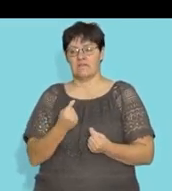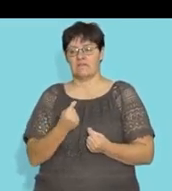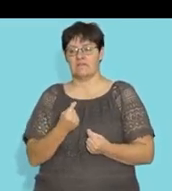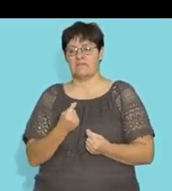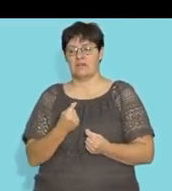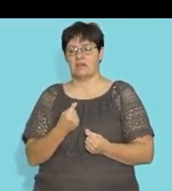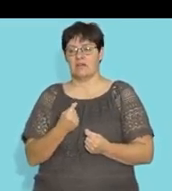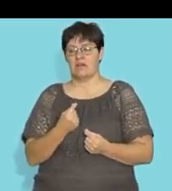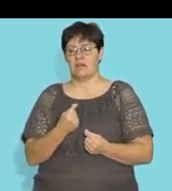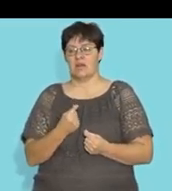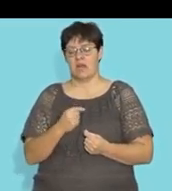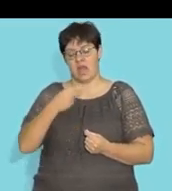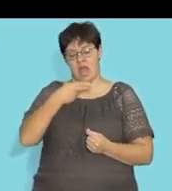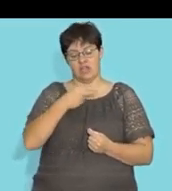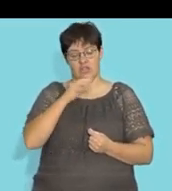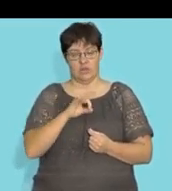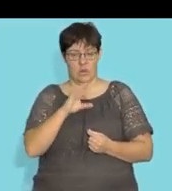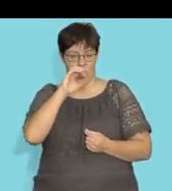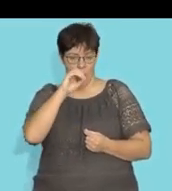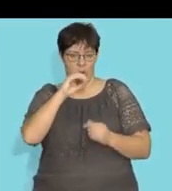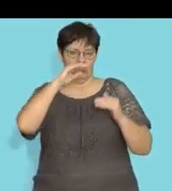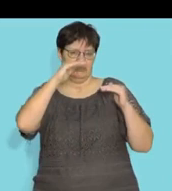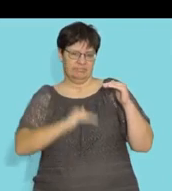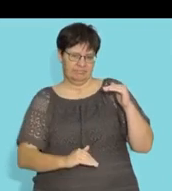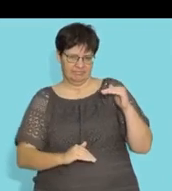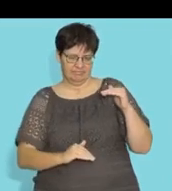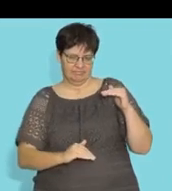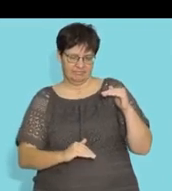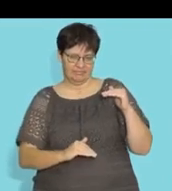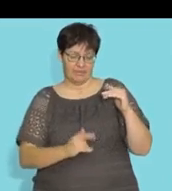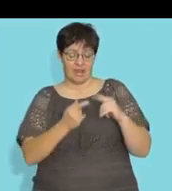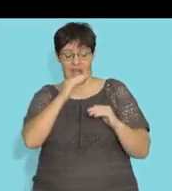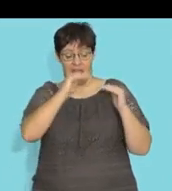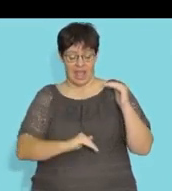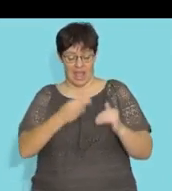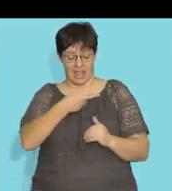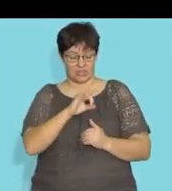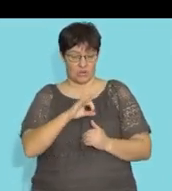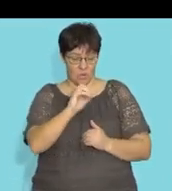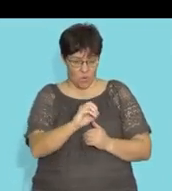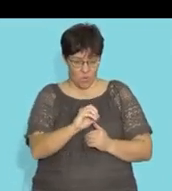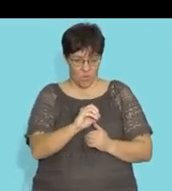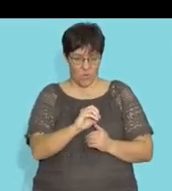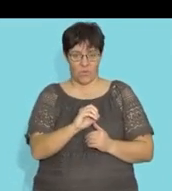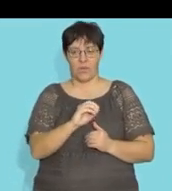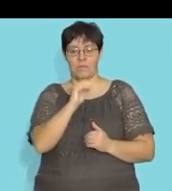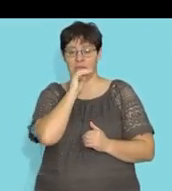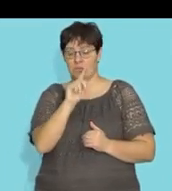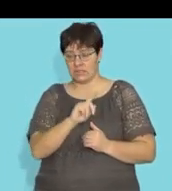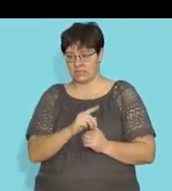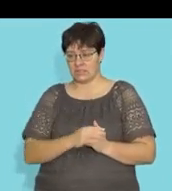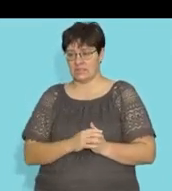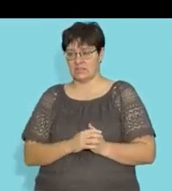a decrease in our hydronium ion concentration, and a decrease in hydronium ion